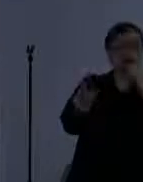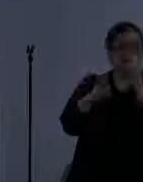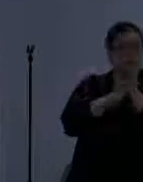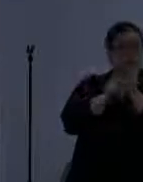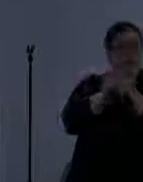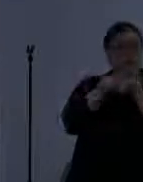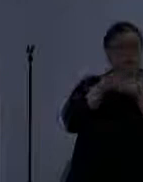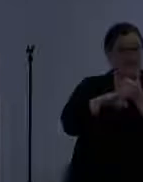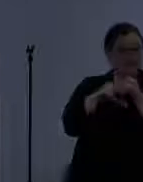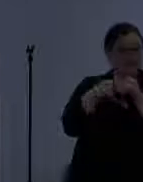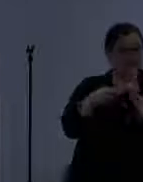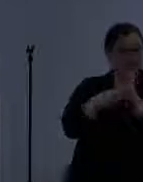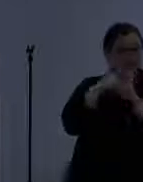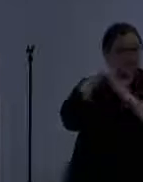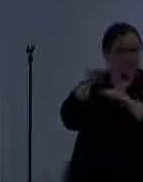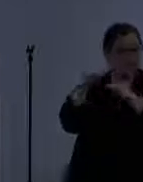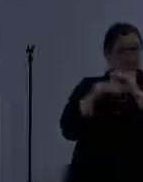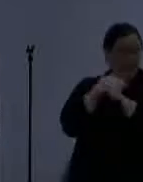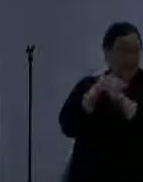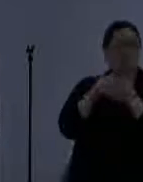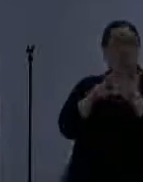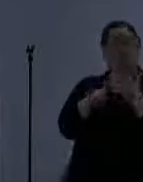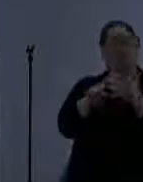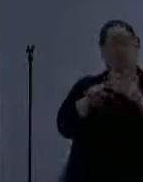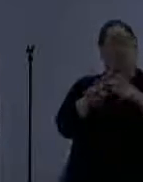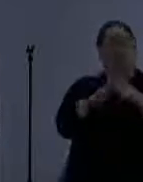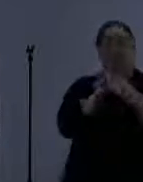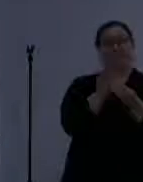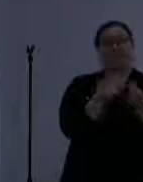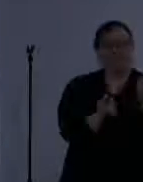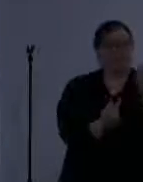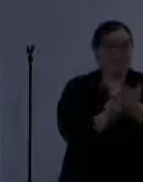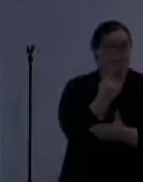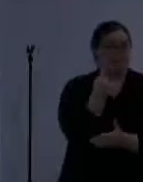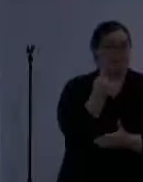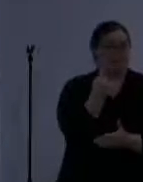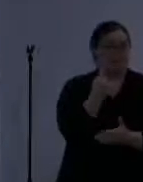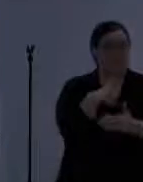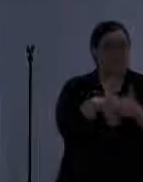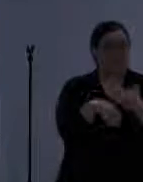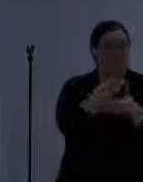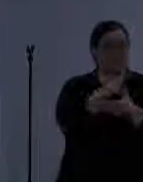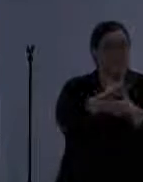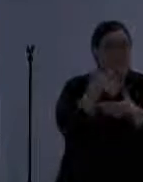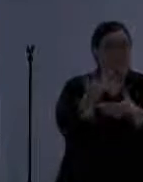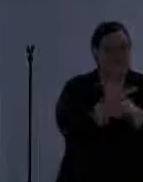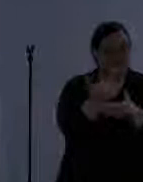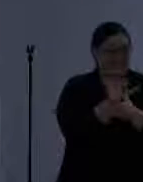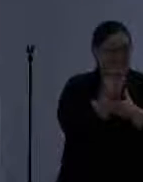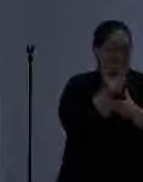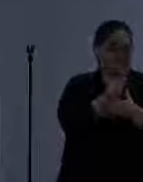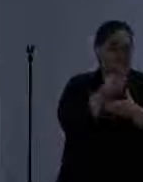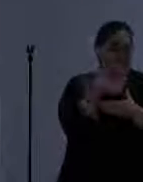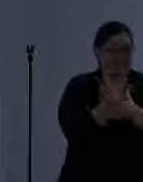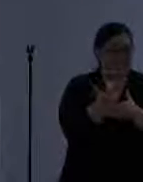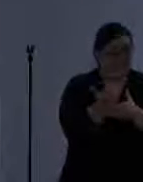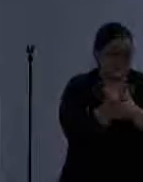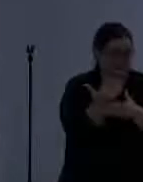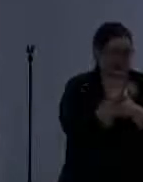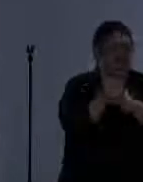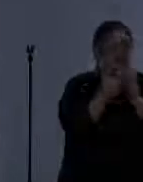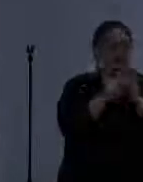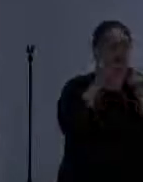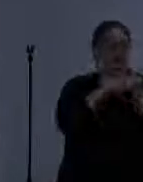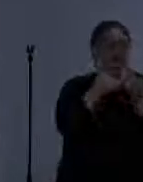NDIS Act? Like, say if something happened in 2018, 2019, the NDIS